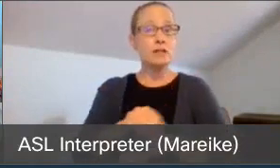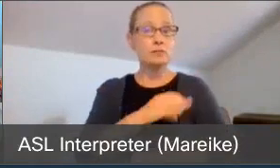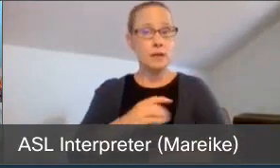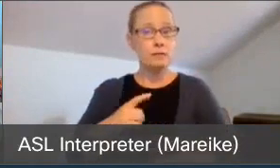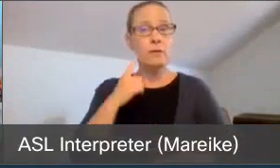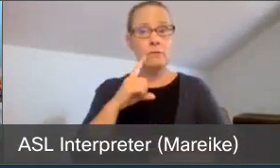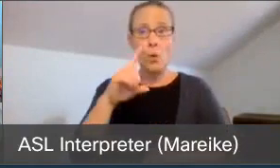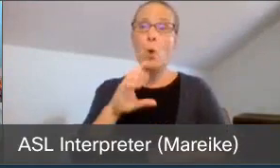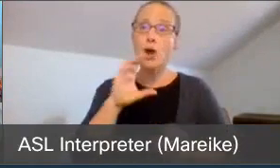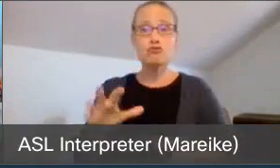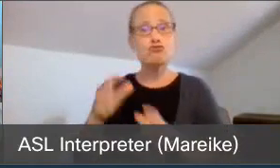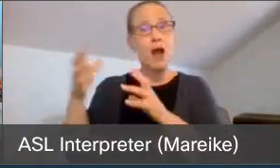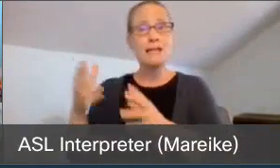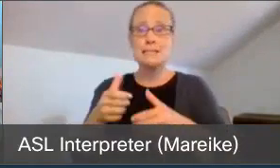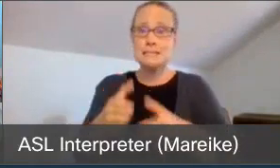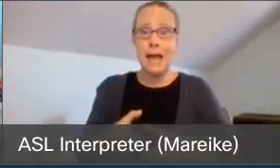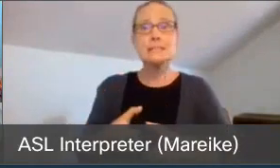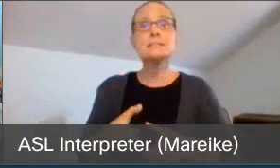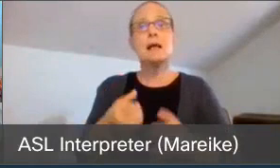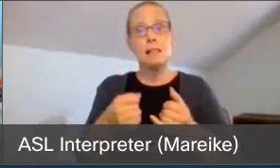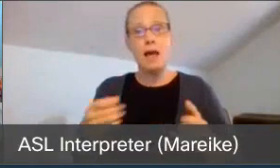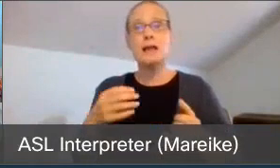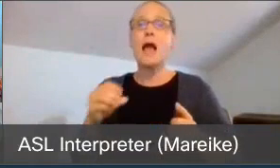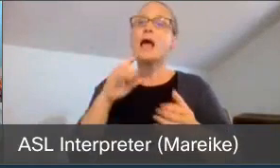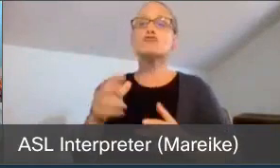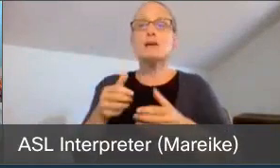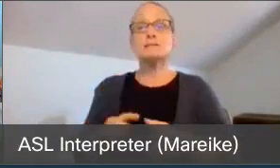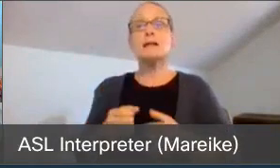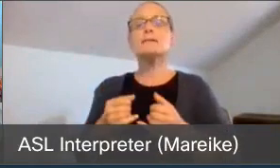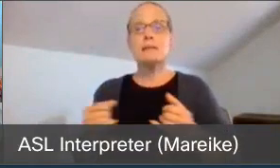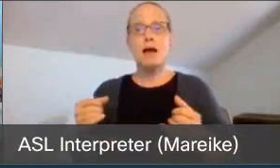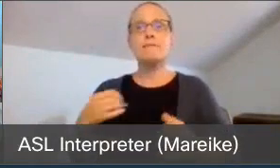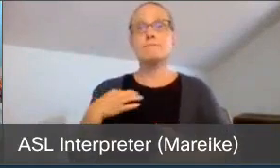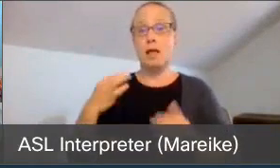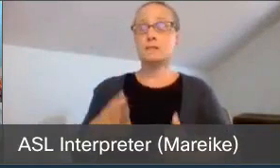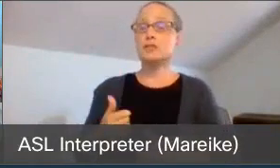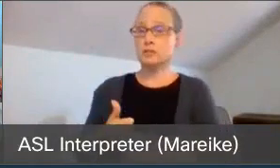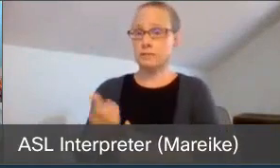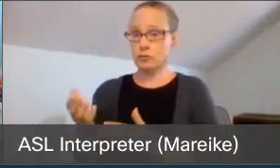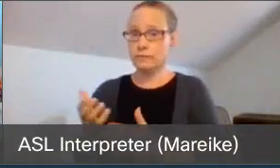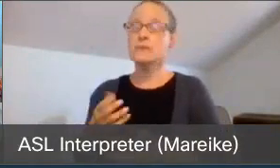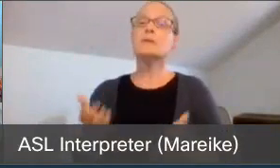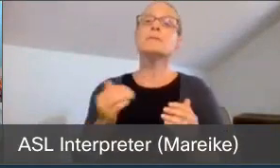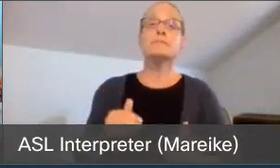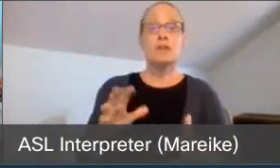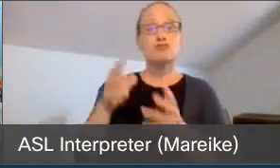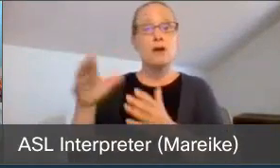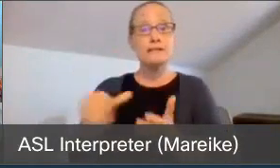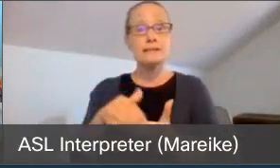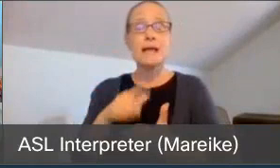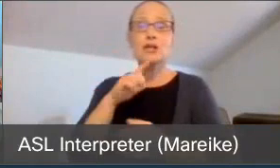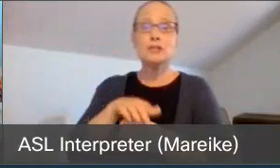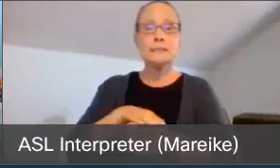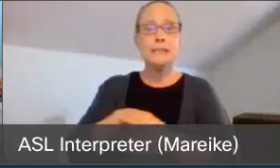the Crisis Text Line and as a Crisis Text Line volunteer, and is a Crisis Center site examiner